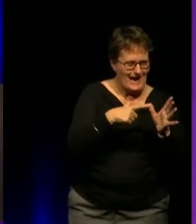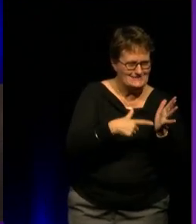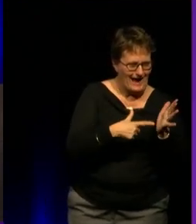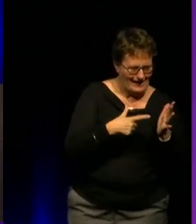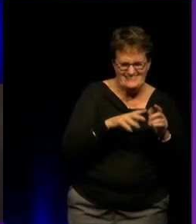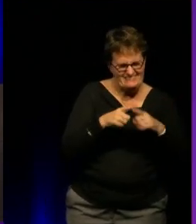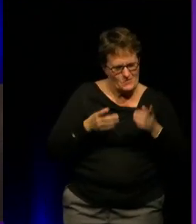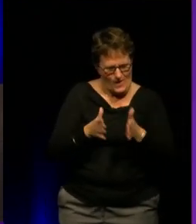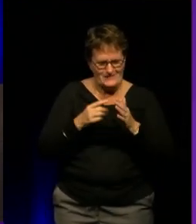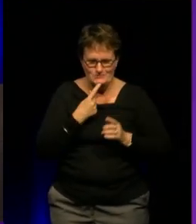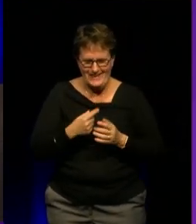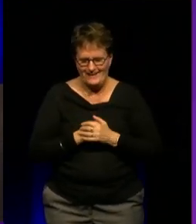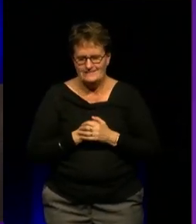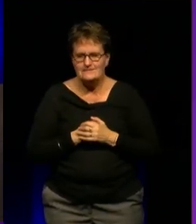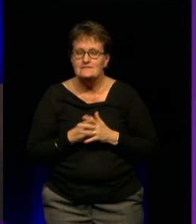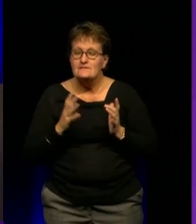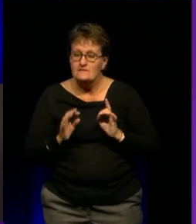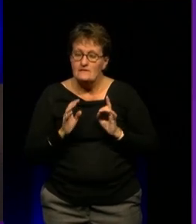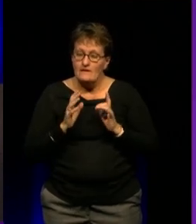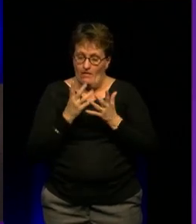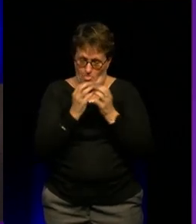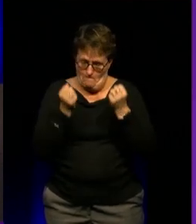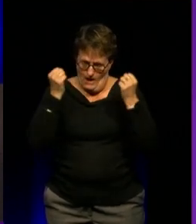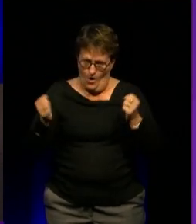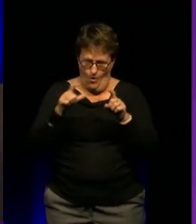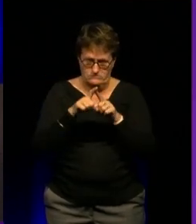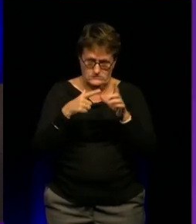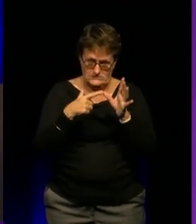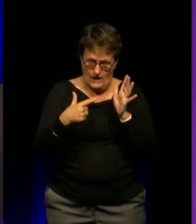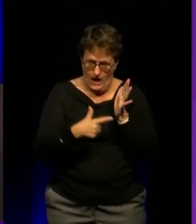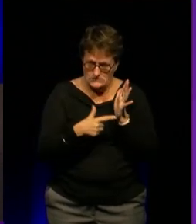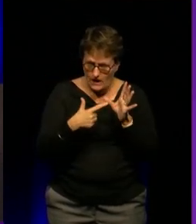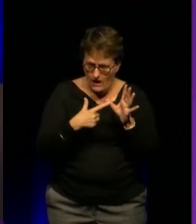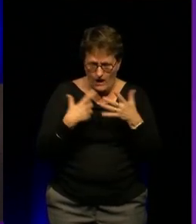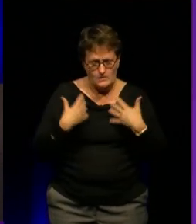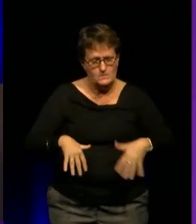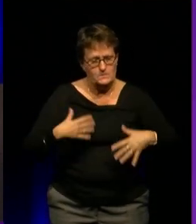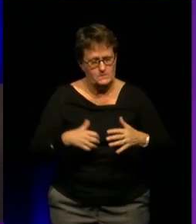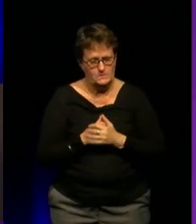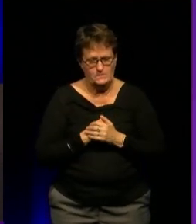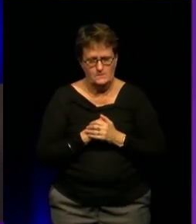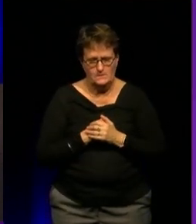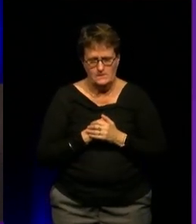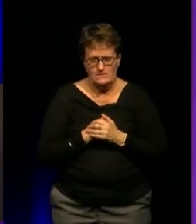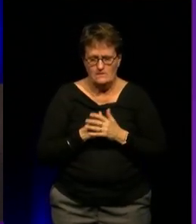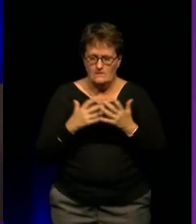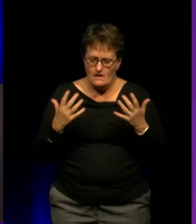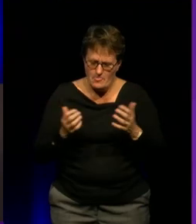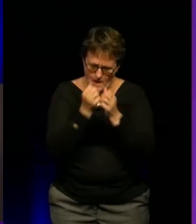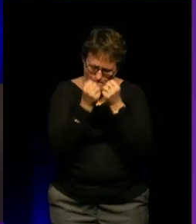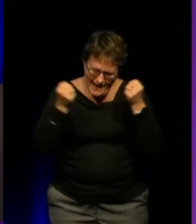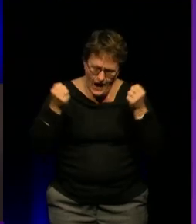and so we can look to do that. And that the power of that is incredible, especially when the next pandemic comes. The power of being able to do that in the